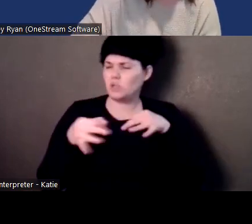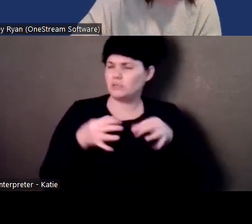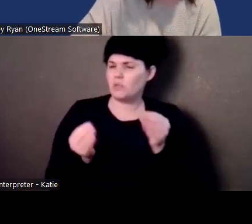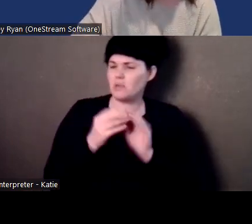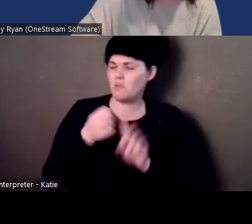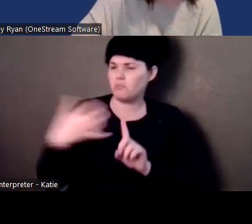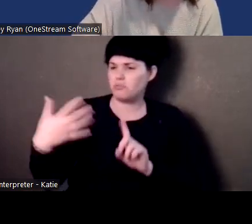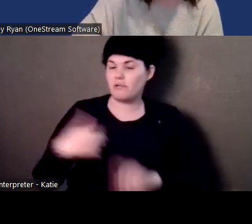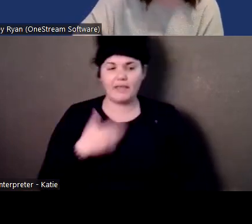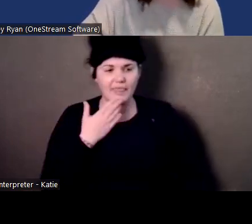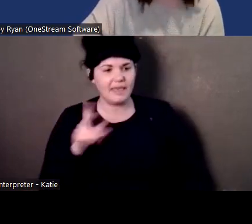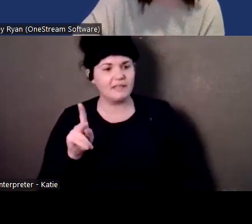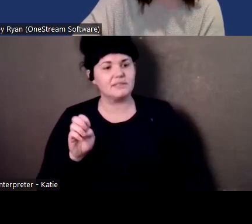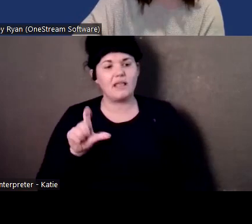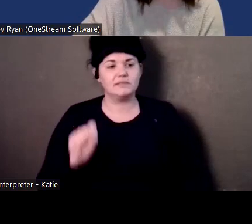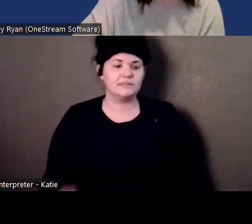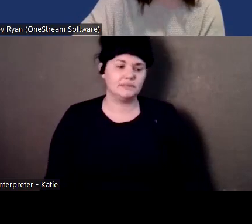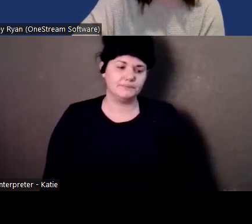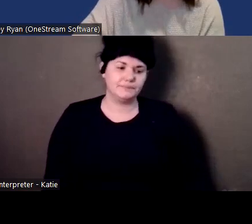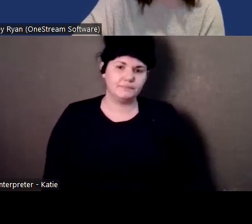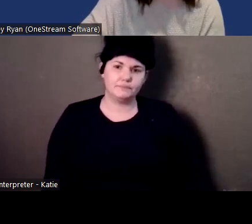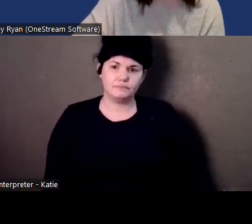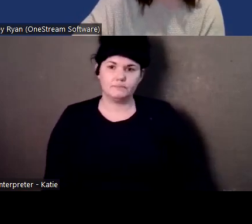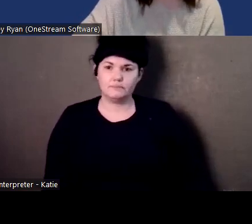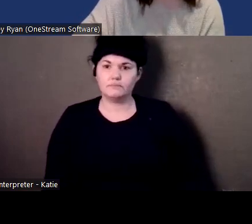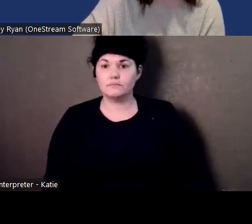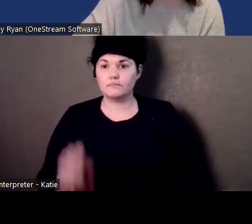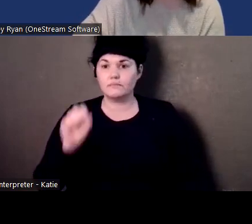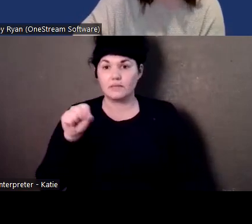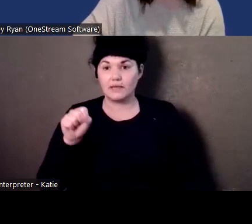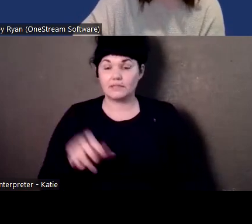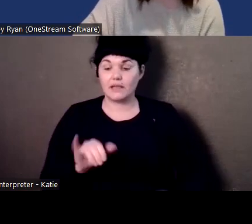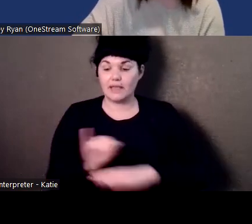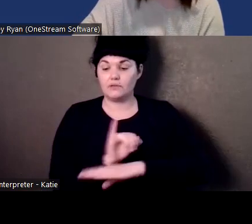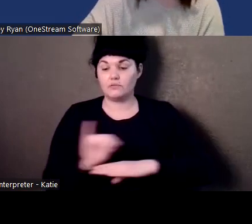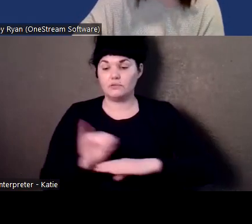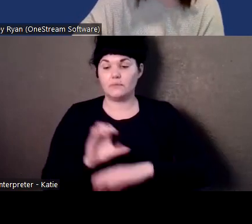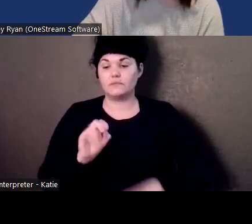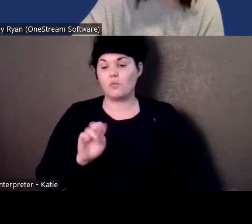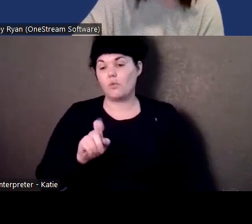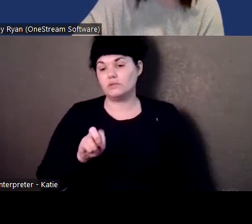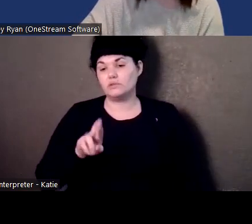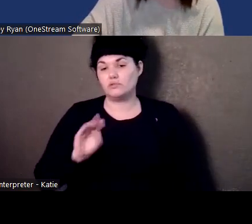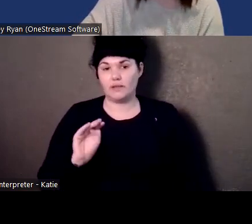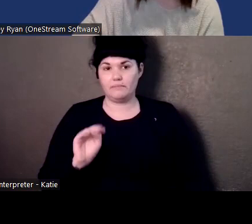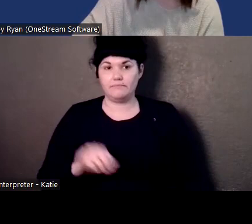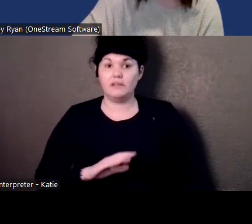Thanks, Kels. Yeah, so internships at OneStream. So I always like to start off with a little bit on my background and